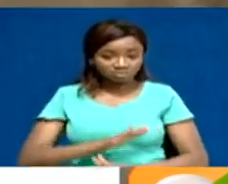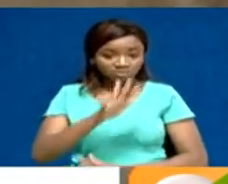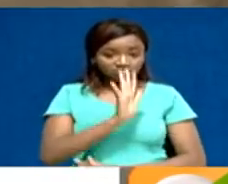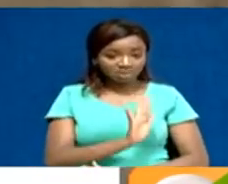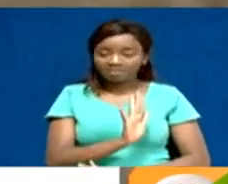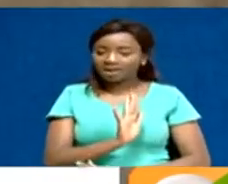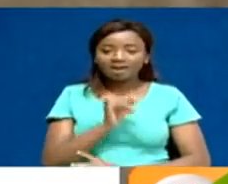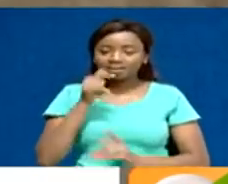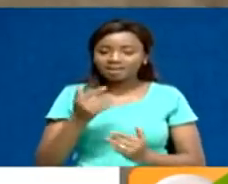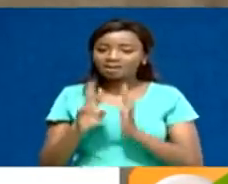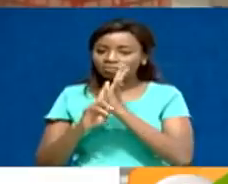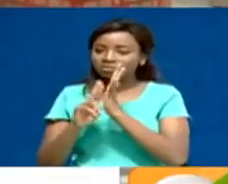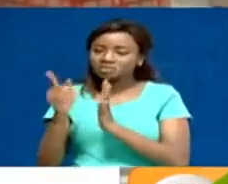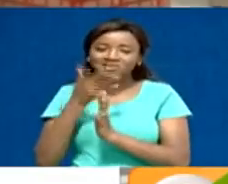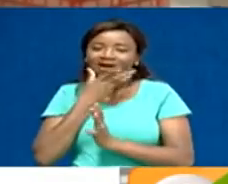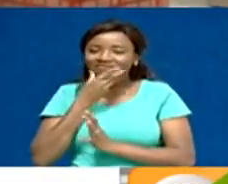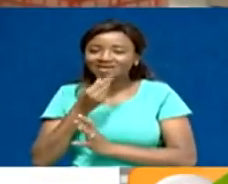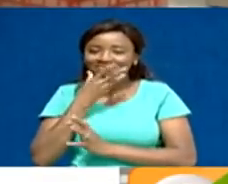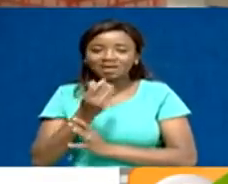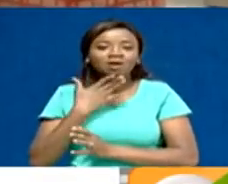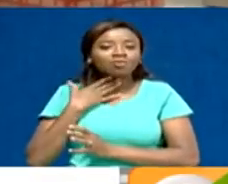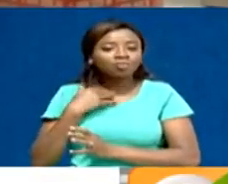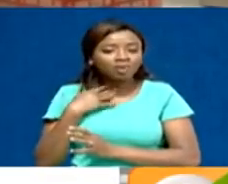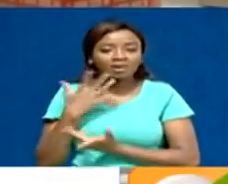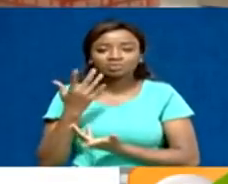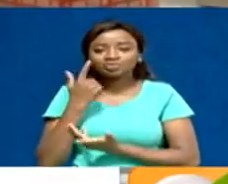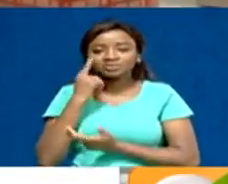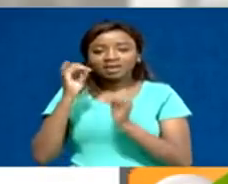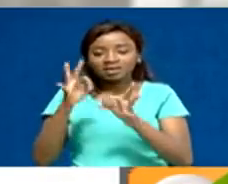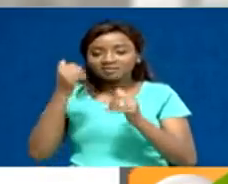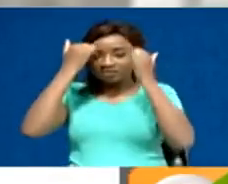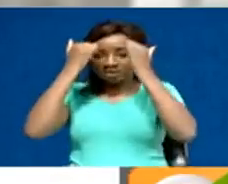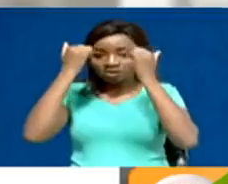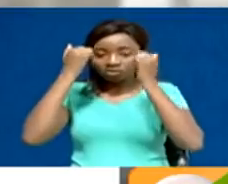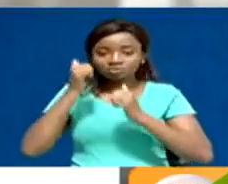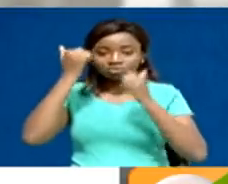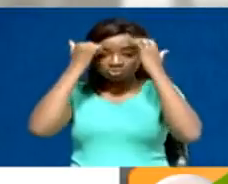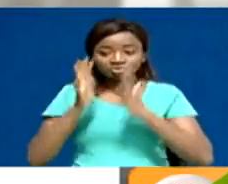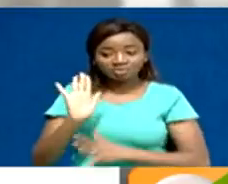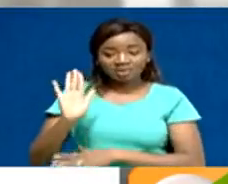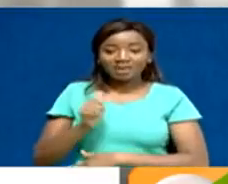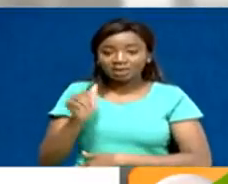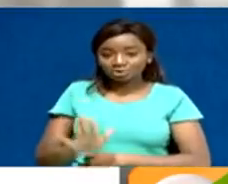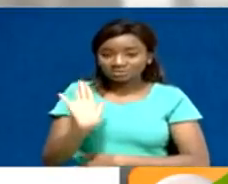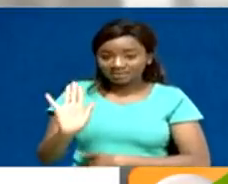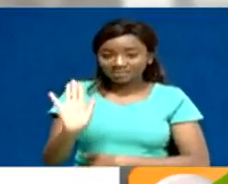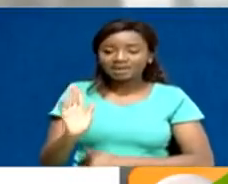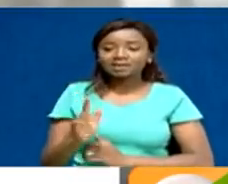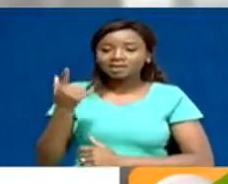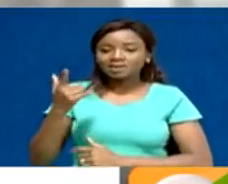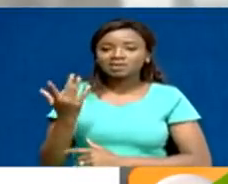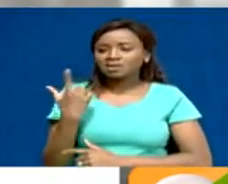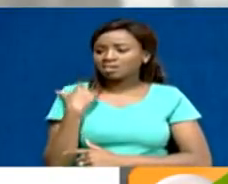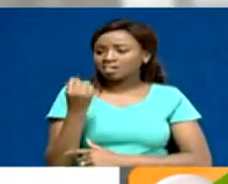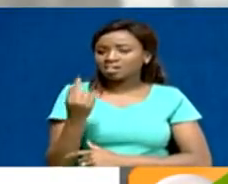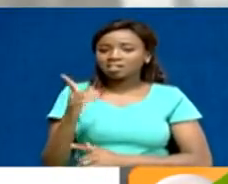constituents, but simply a concerned father trying to find out whether his daughter, who just days ago was in a war zone.